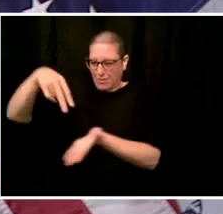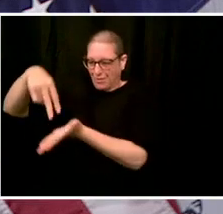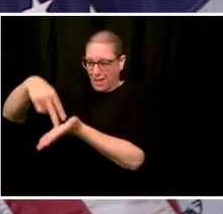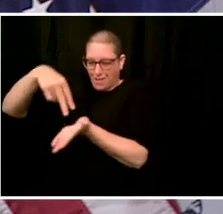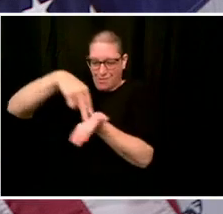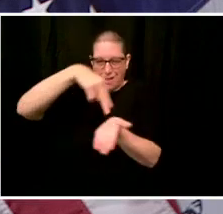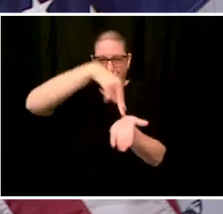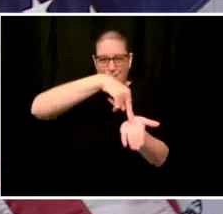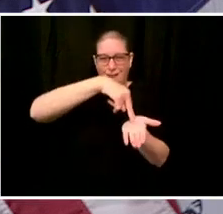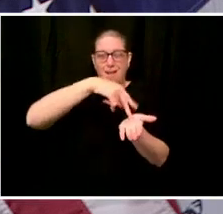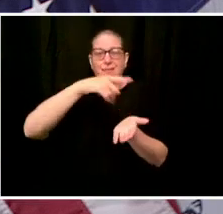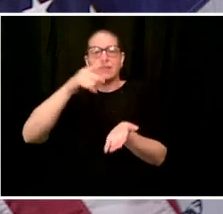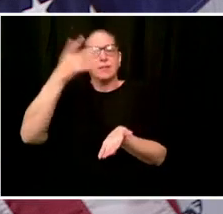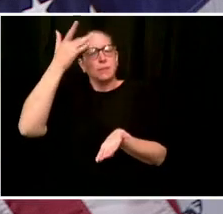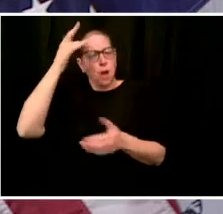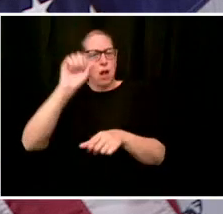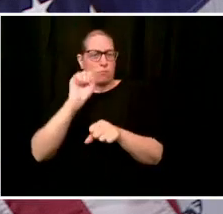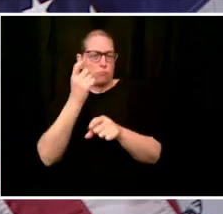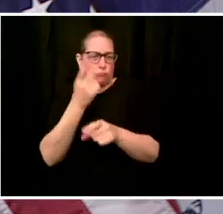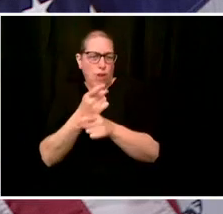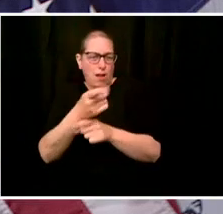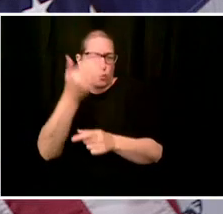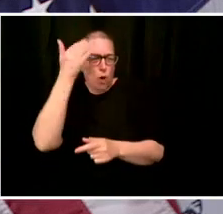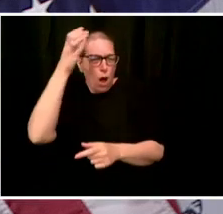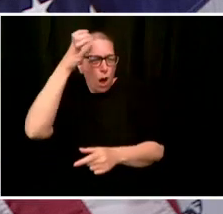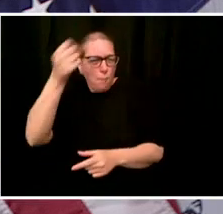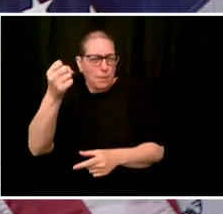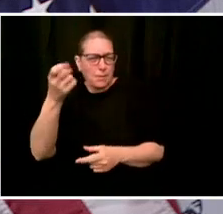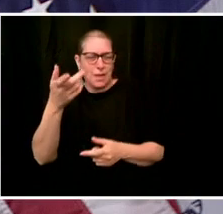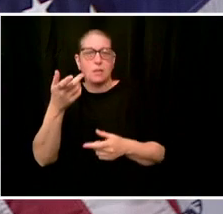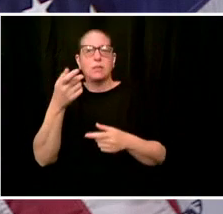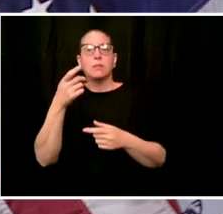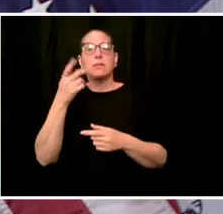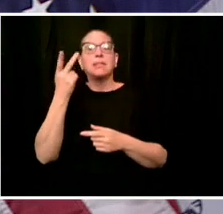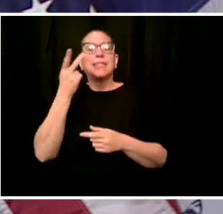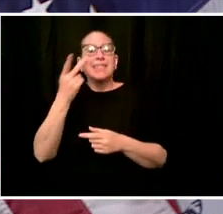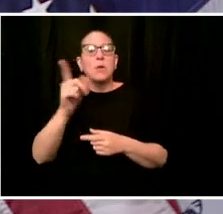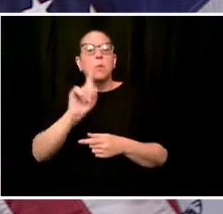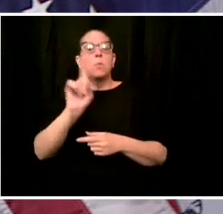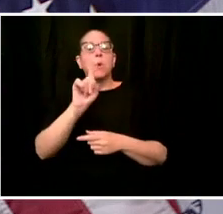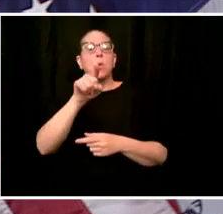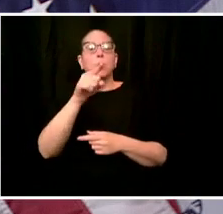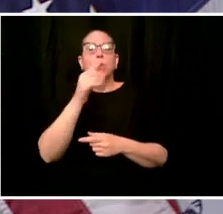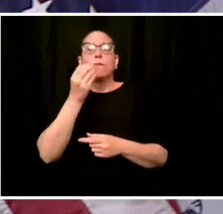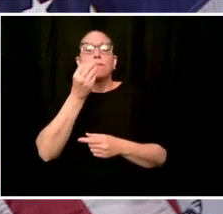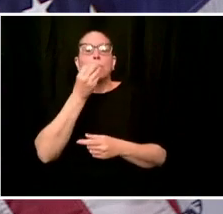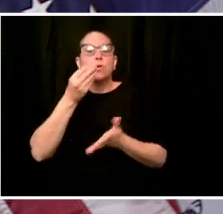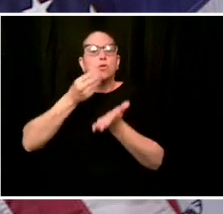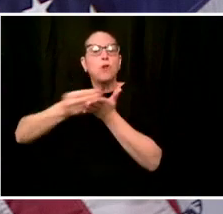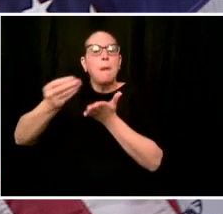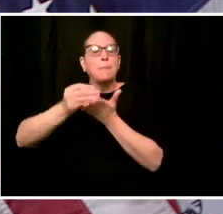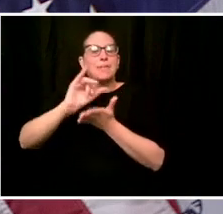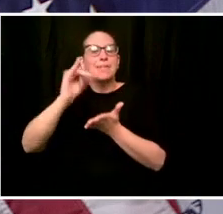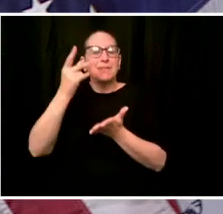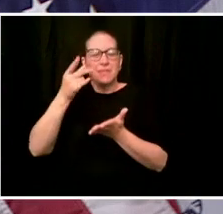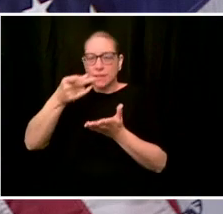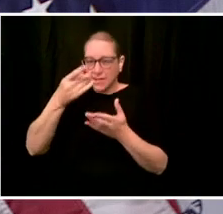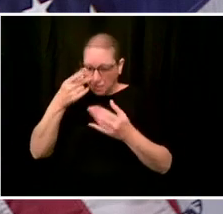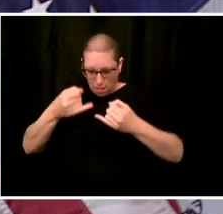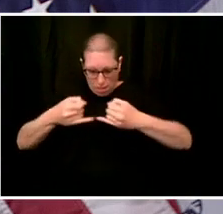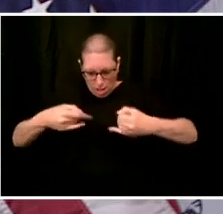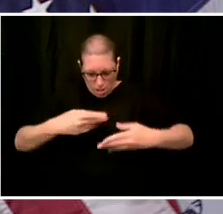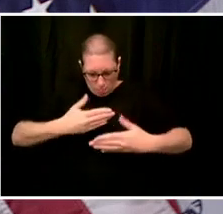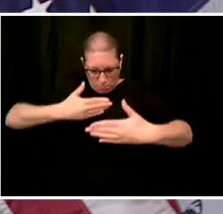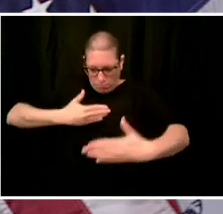and supermarkets, for example, when people sort of know how to form a line that's socially distanced. I think it's helpful to people. I think it's